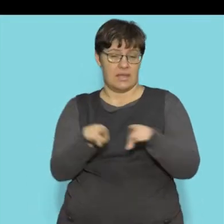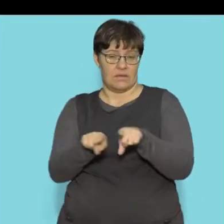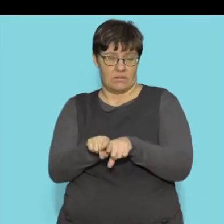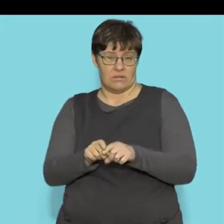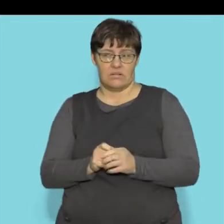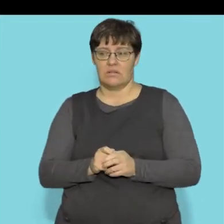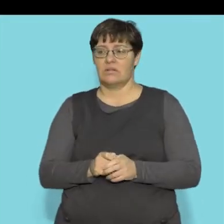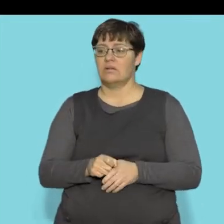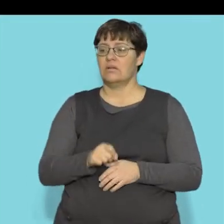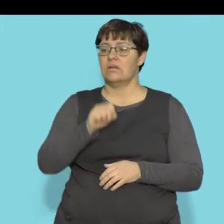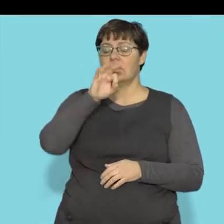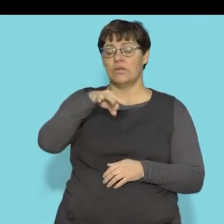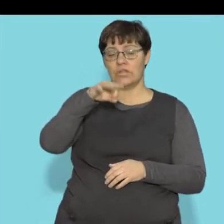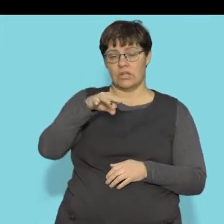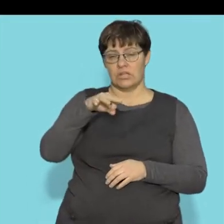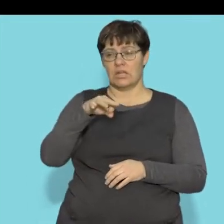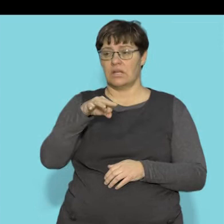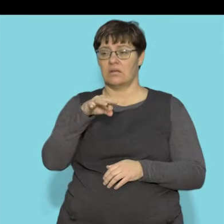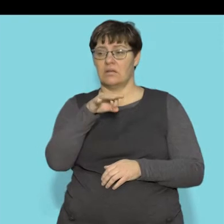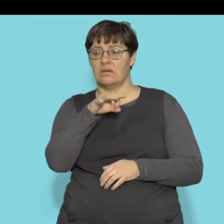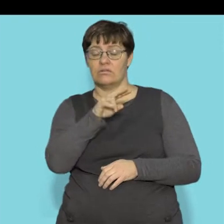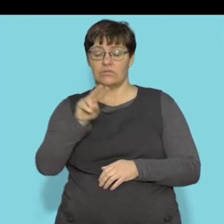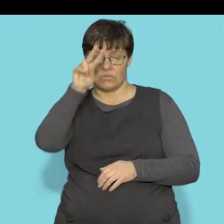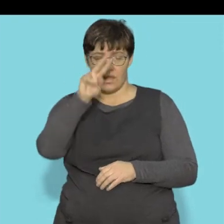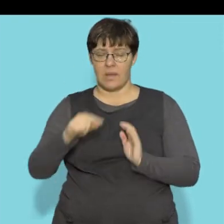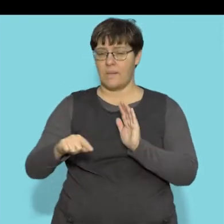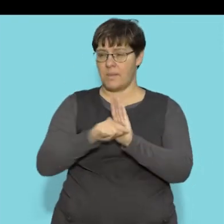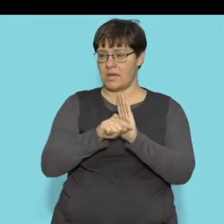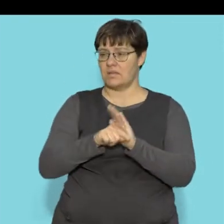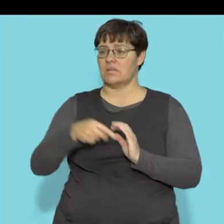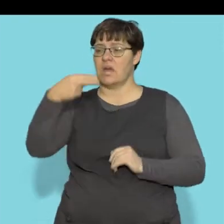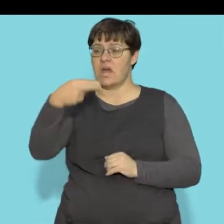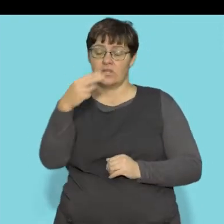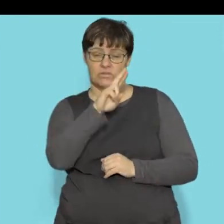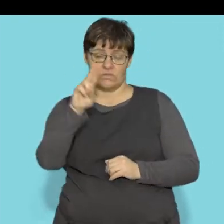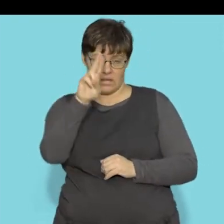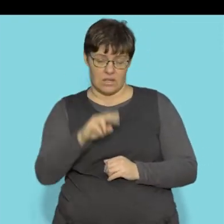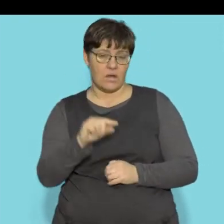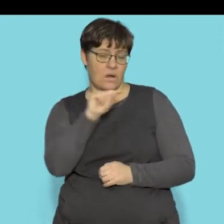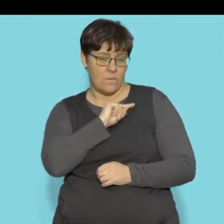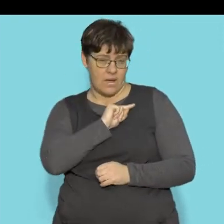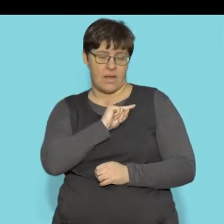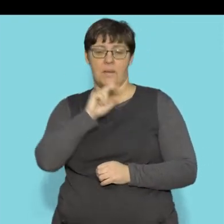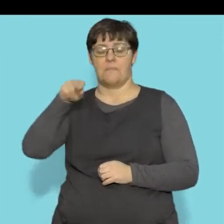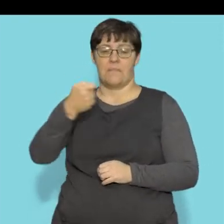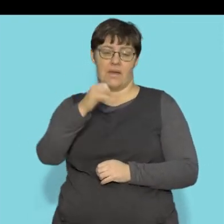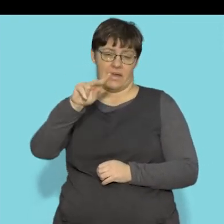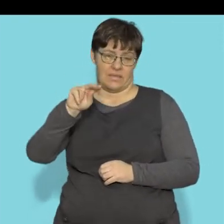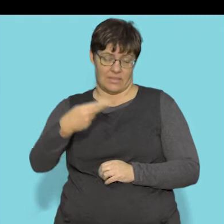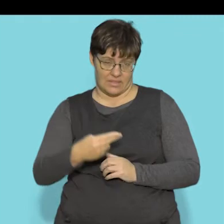equal to 13 squared minus my h squared because of